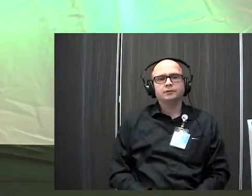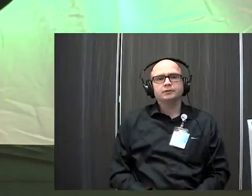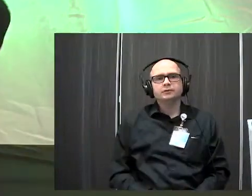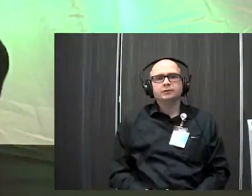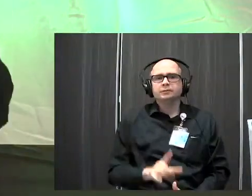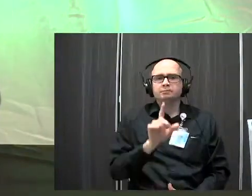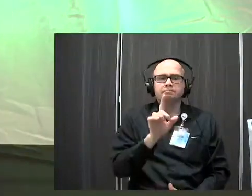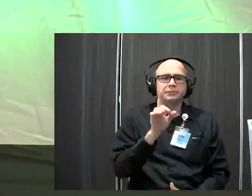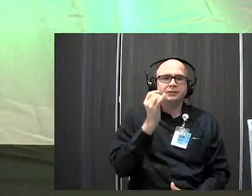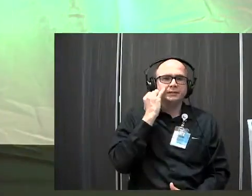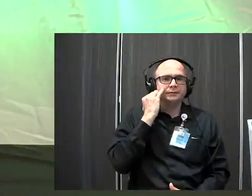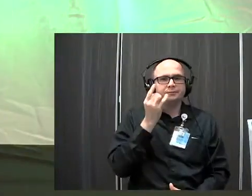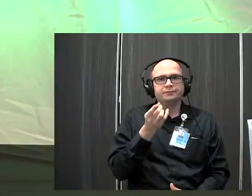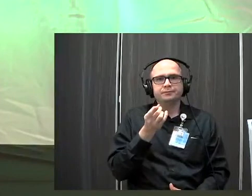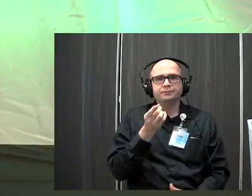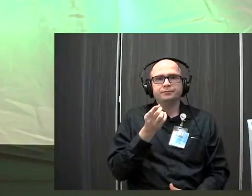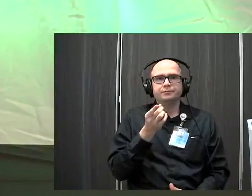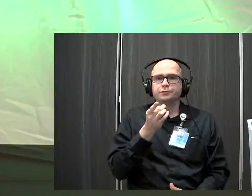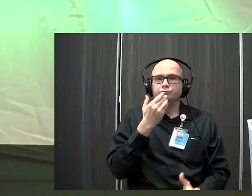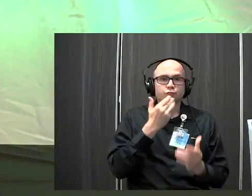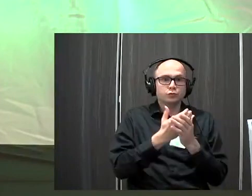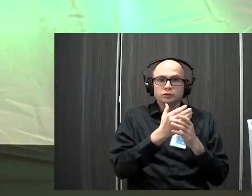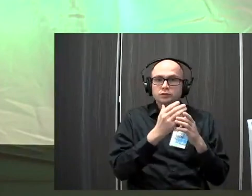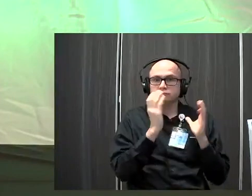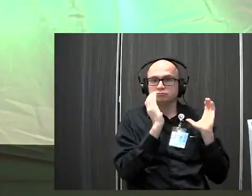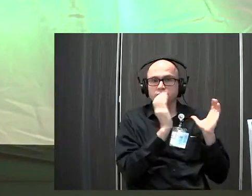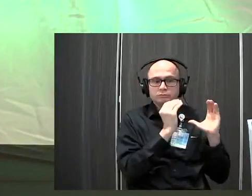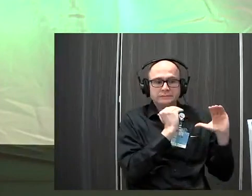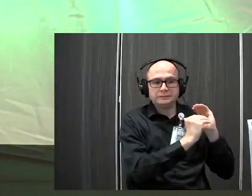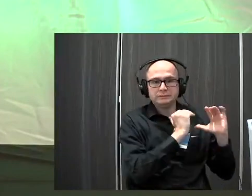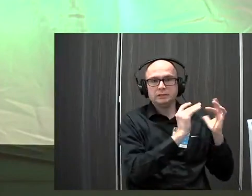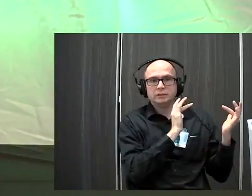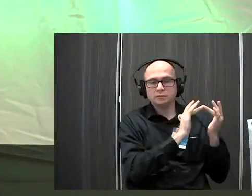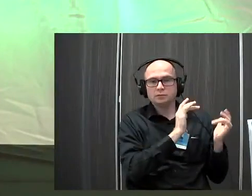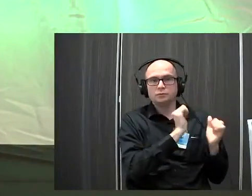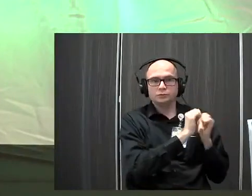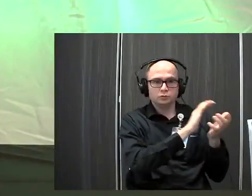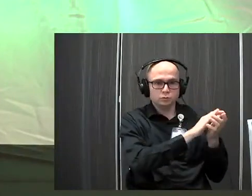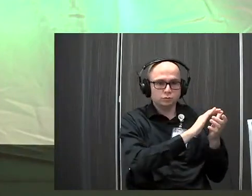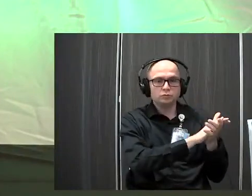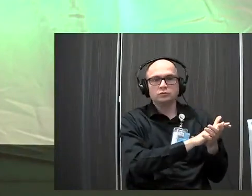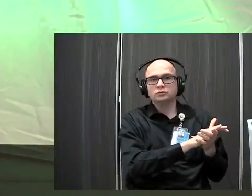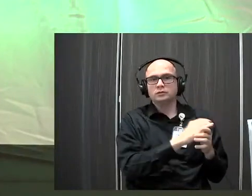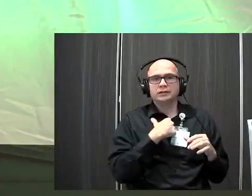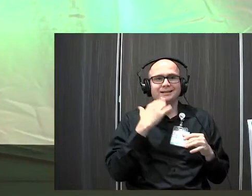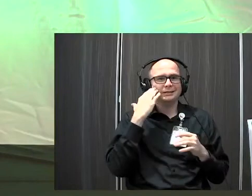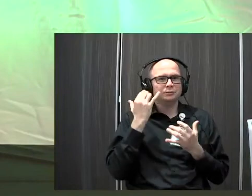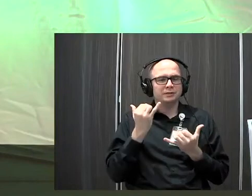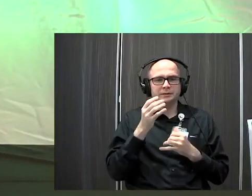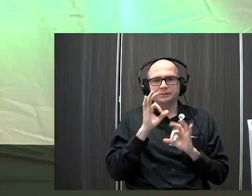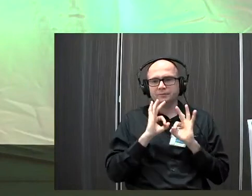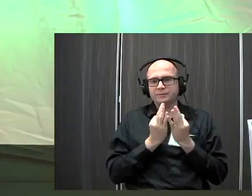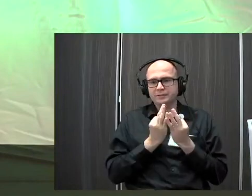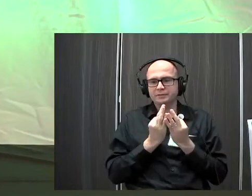But I think as long as you're having really good communication with the school team, and if you can do a combination of, I know right now some families